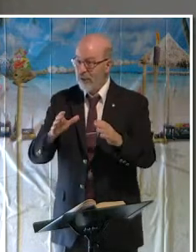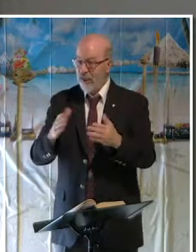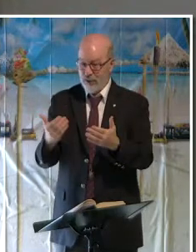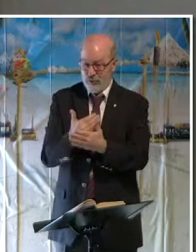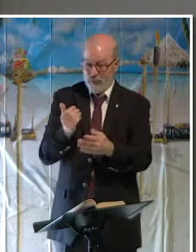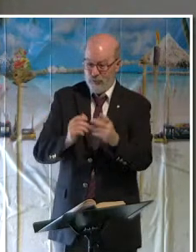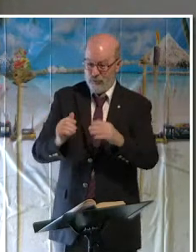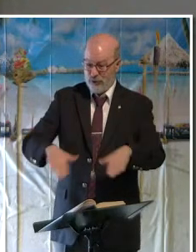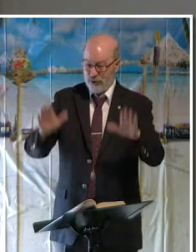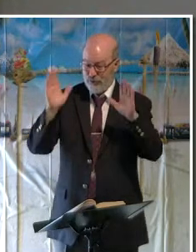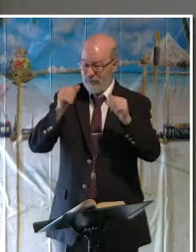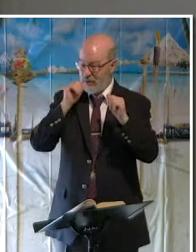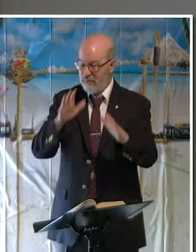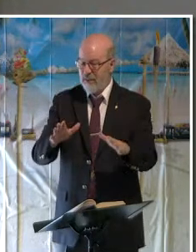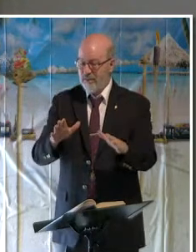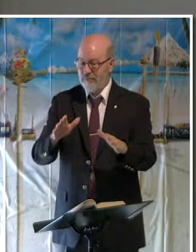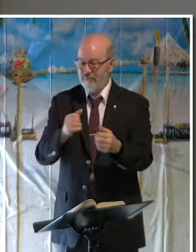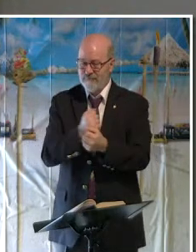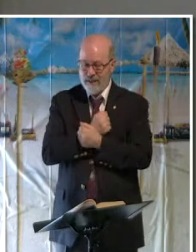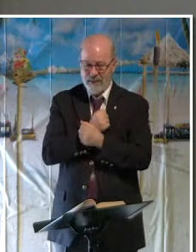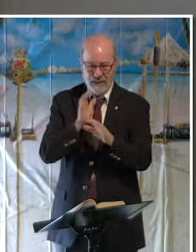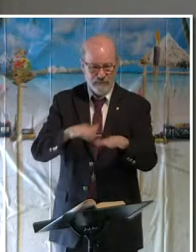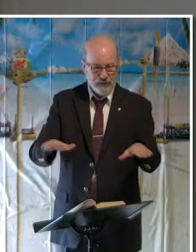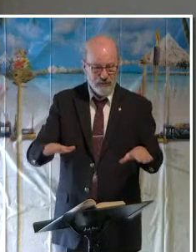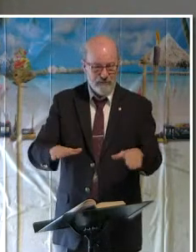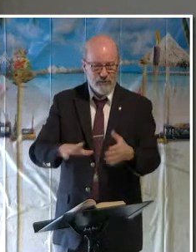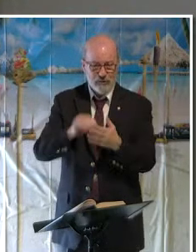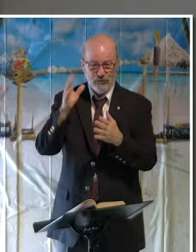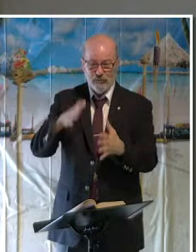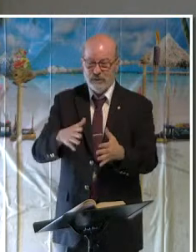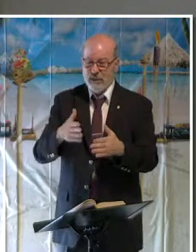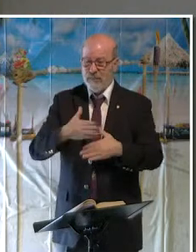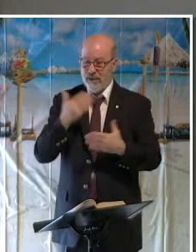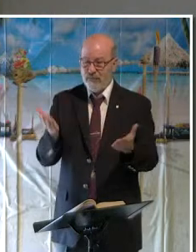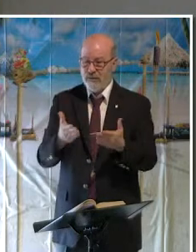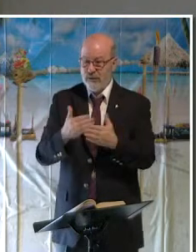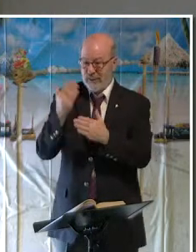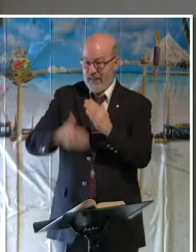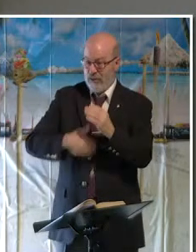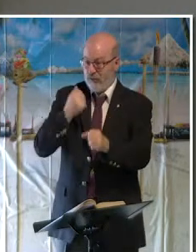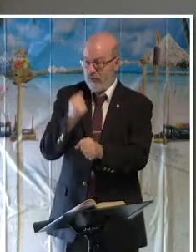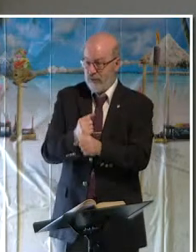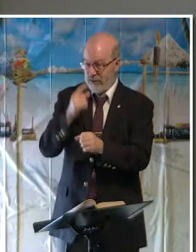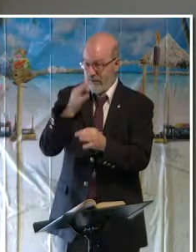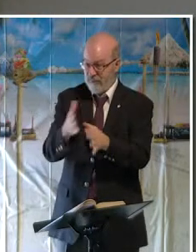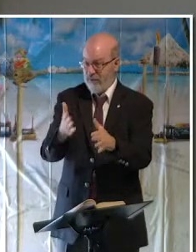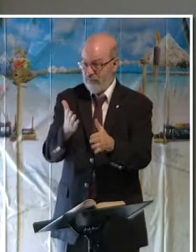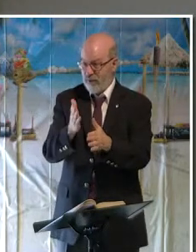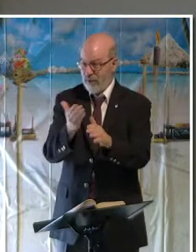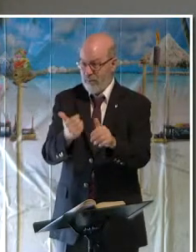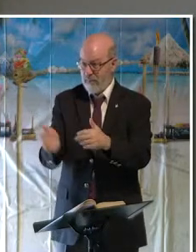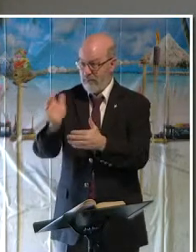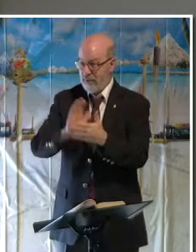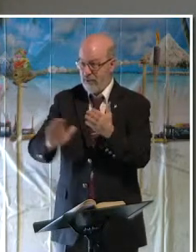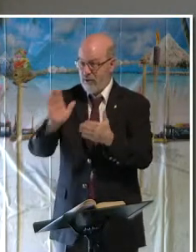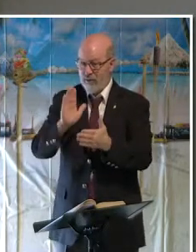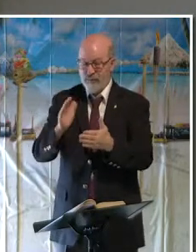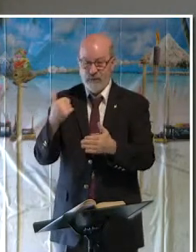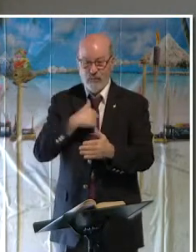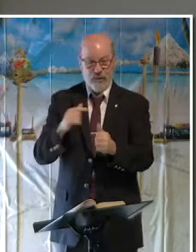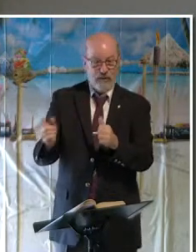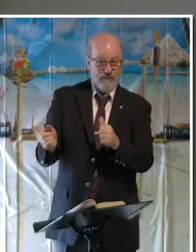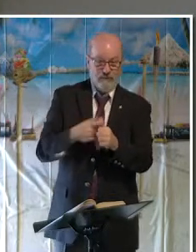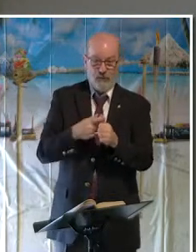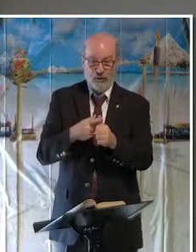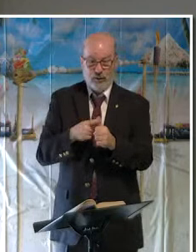And it's been a real blessing. And I love these kids. I'm so glad they're here. They've just ended their year at Faithway Baptist College. And we are the